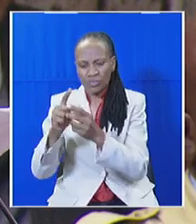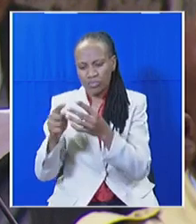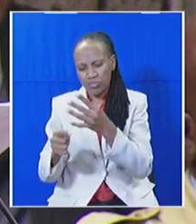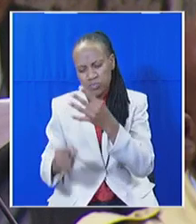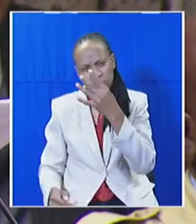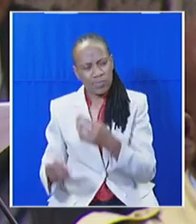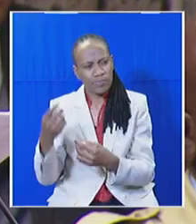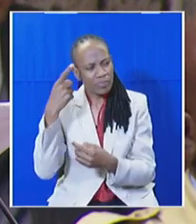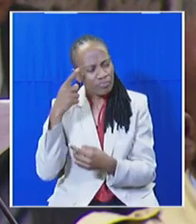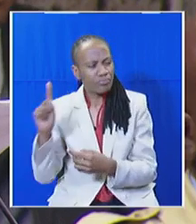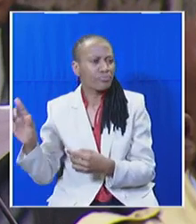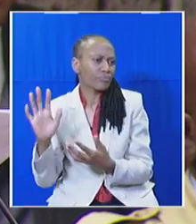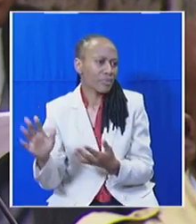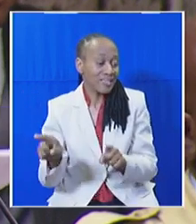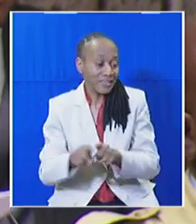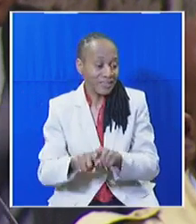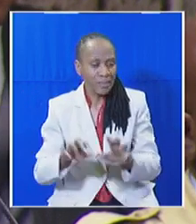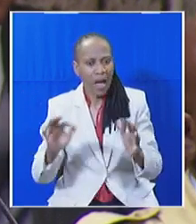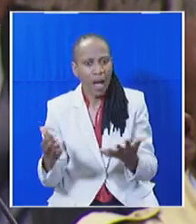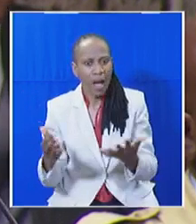of the principle of separation of powers?